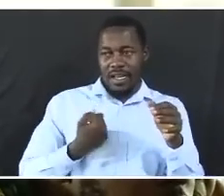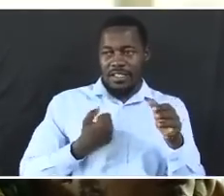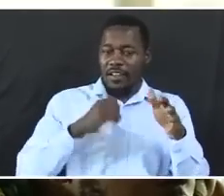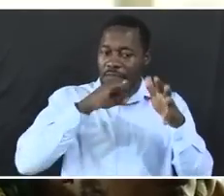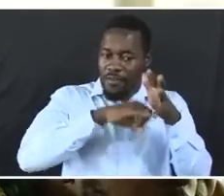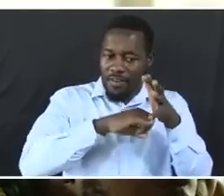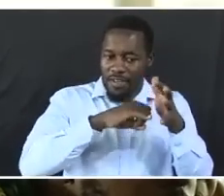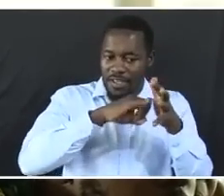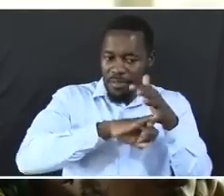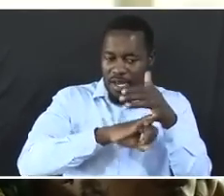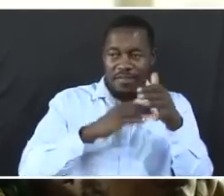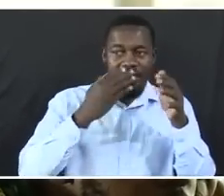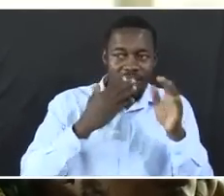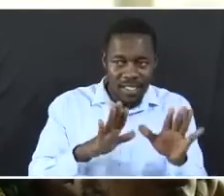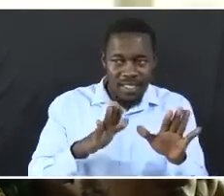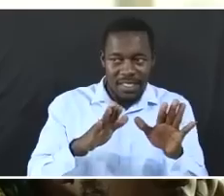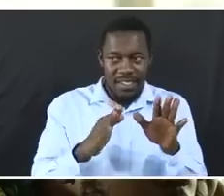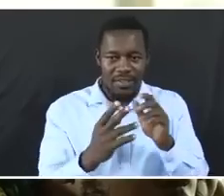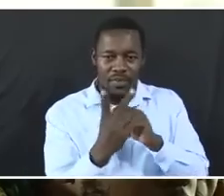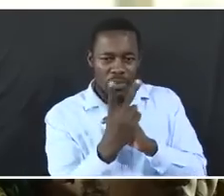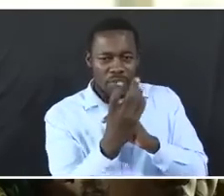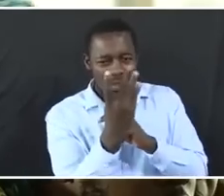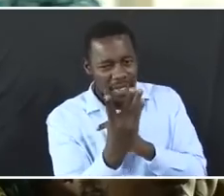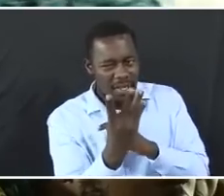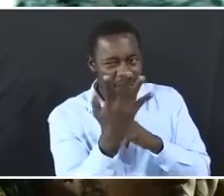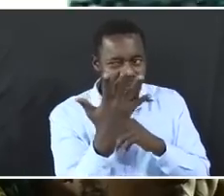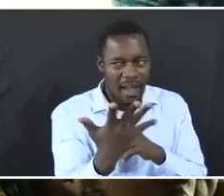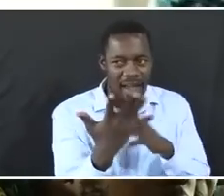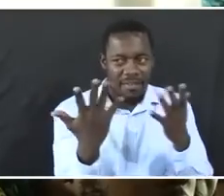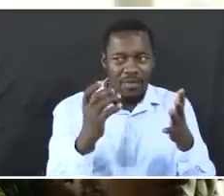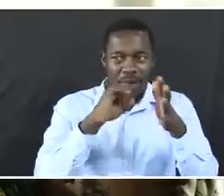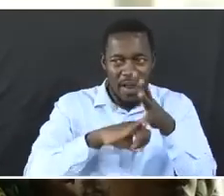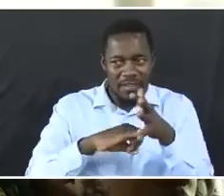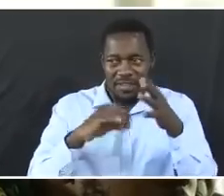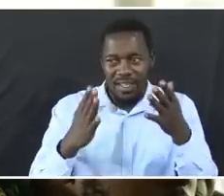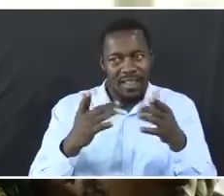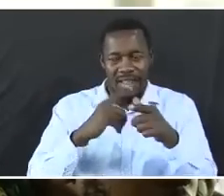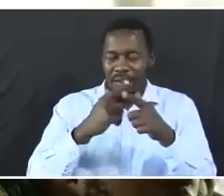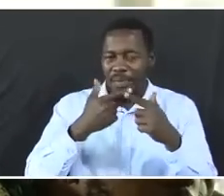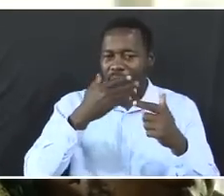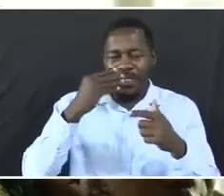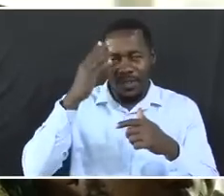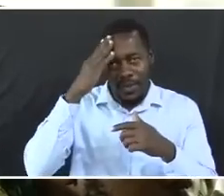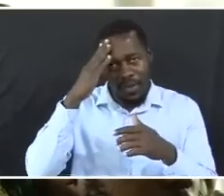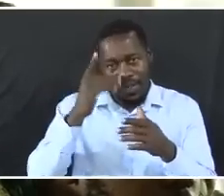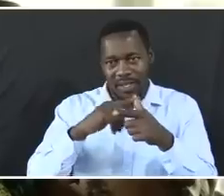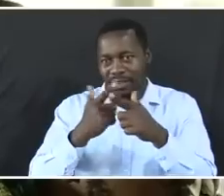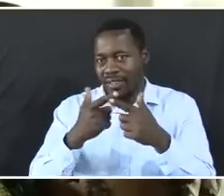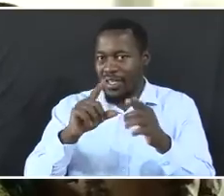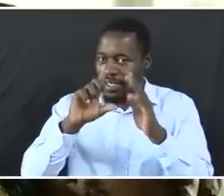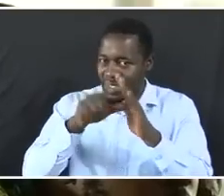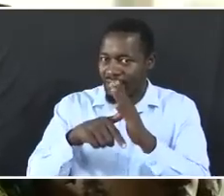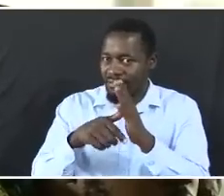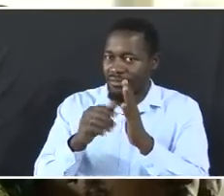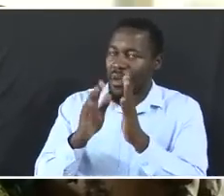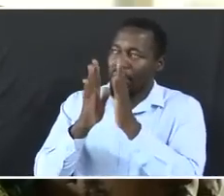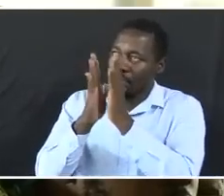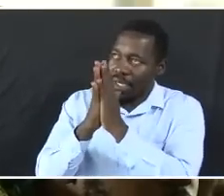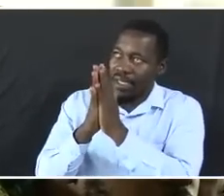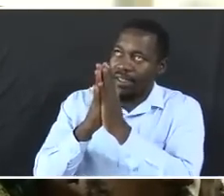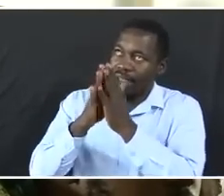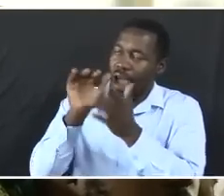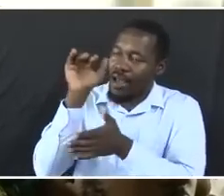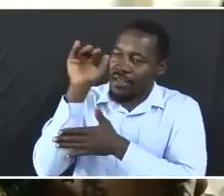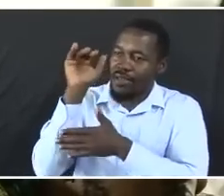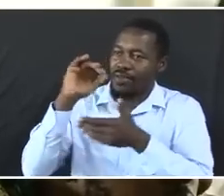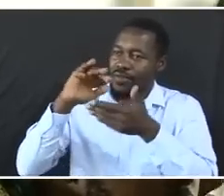should be a warning to you. I just wanted to add that, that it is a lesson to us who have not entered into that kind